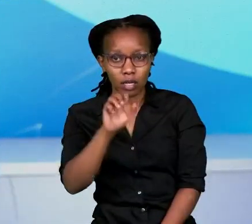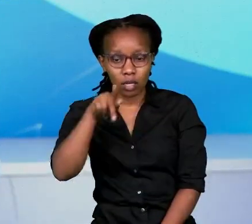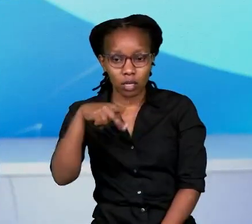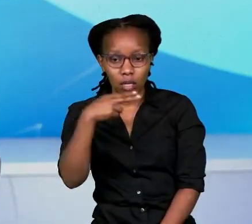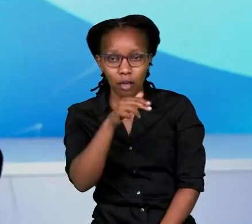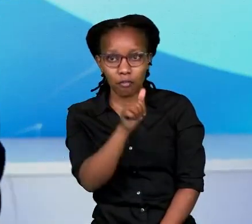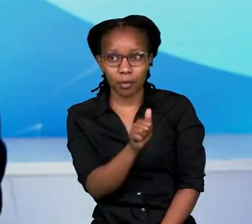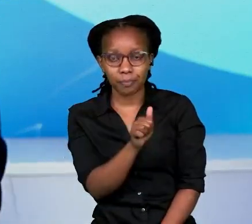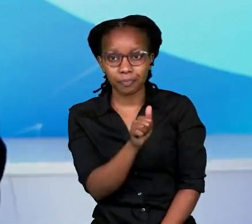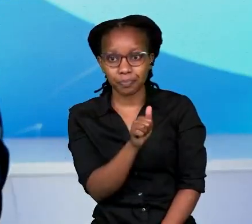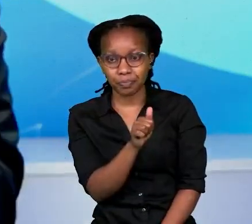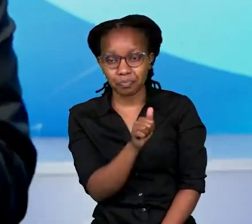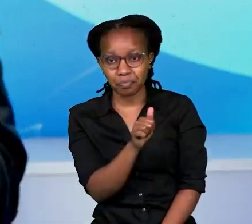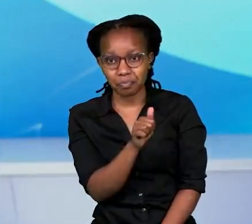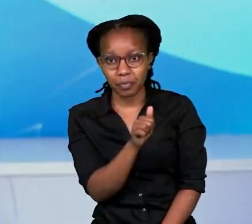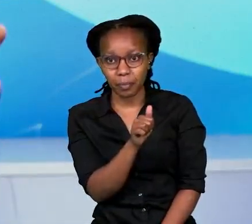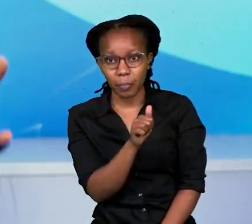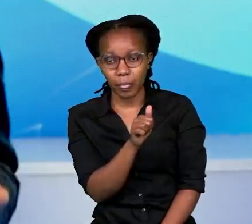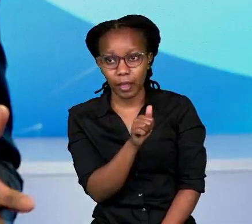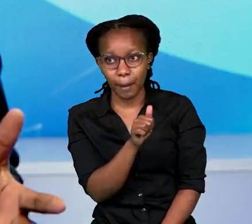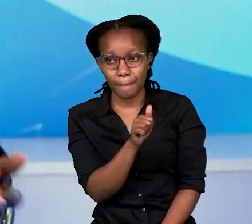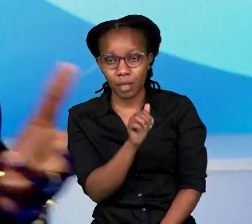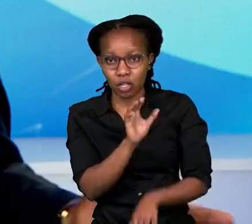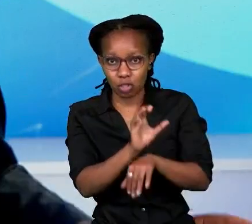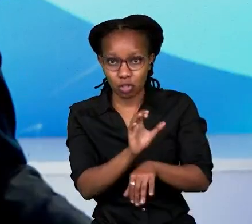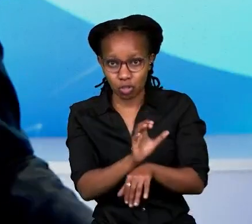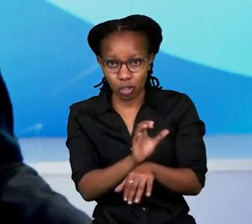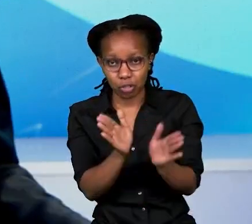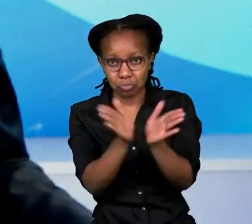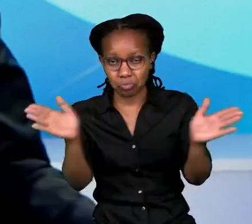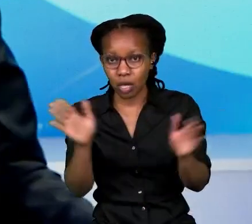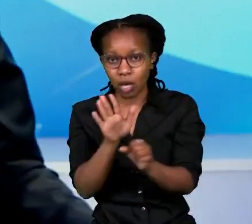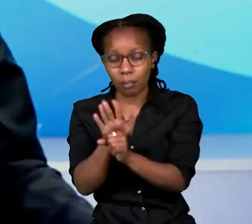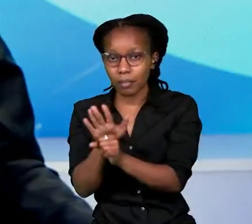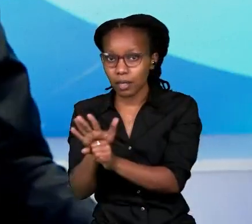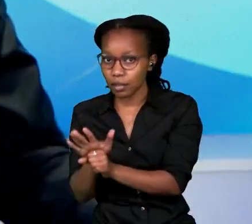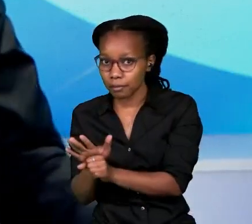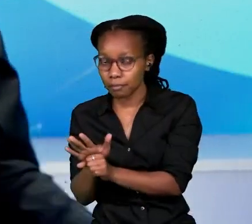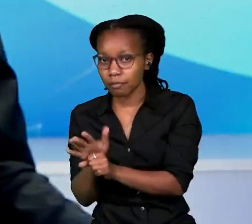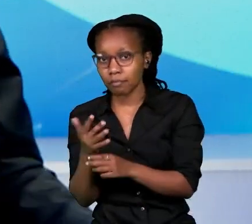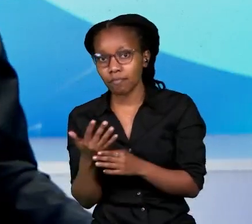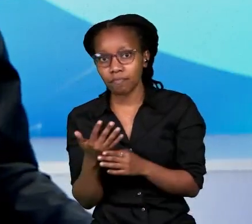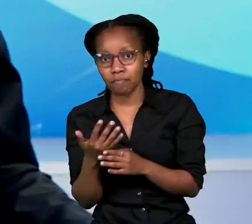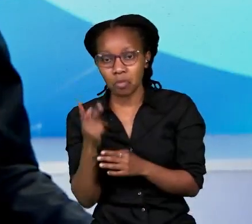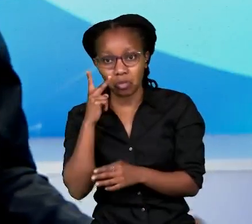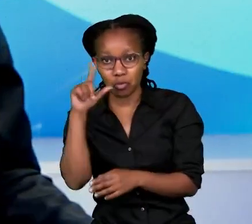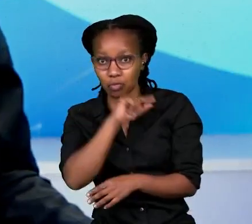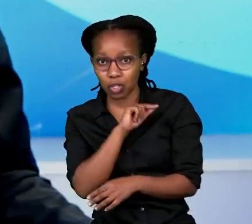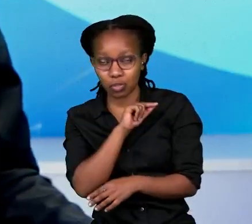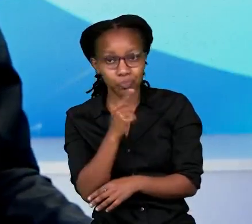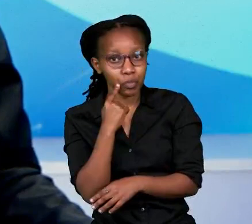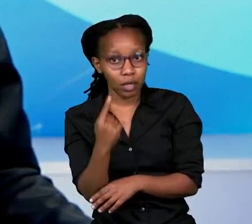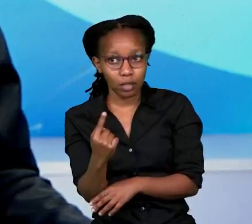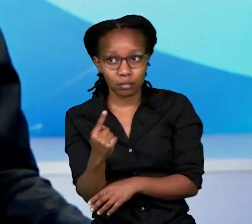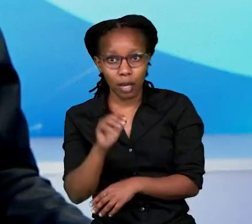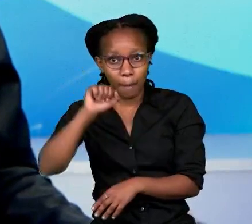Now, the mainstream churches, a majority of them, those that we've been able to see, have said that